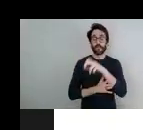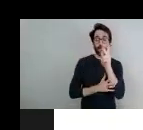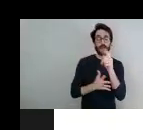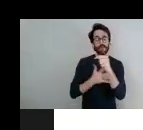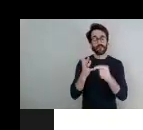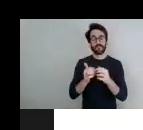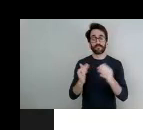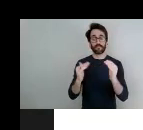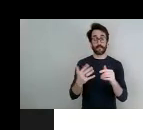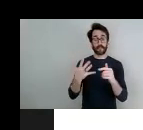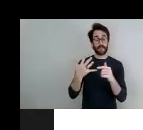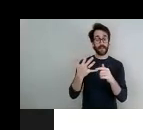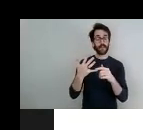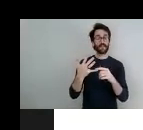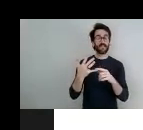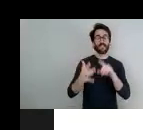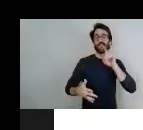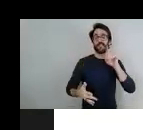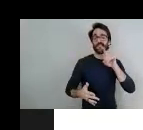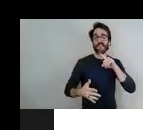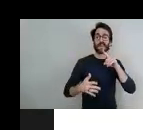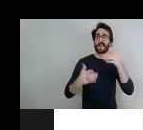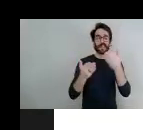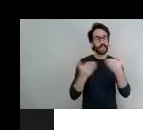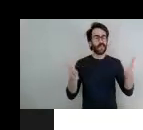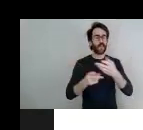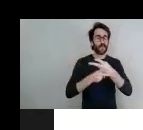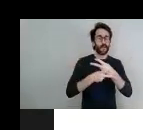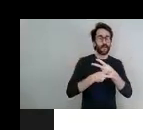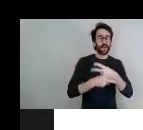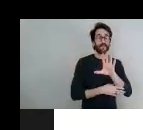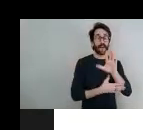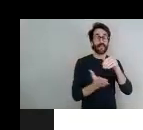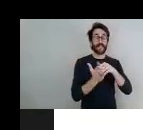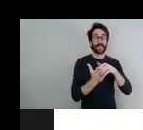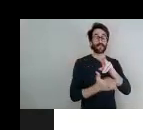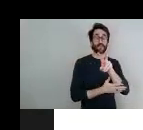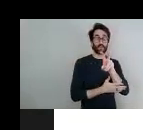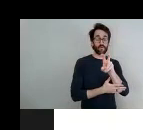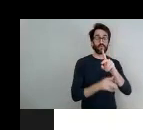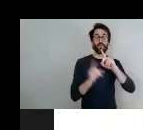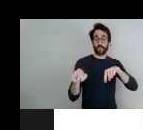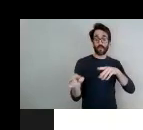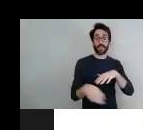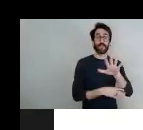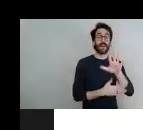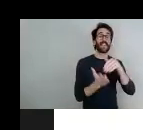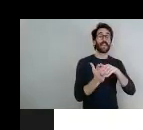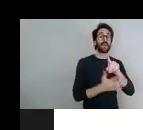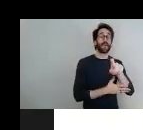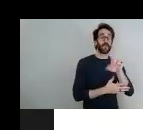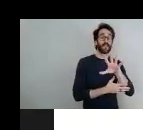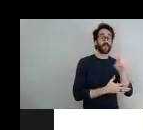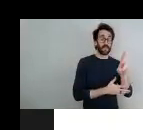And number 5, counterfeit merchandise, 5,200 reports and